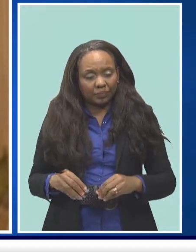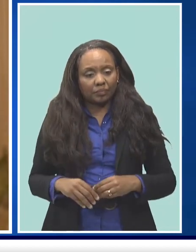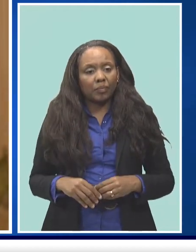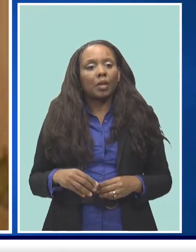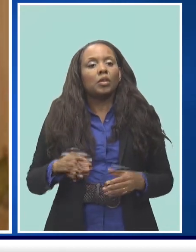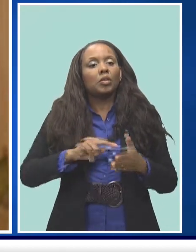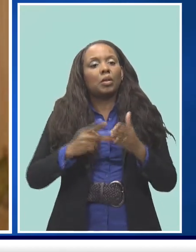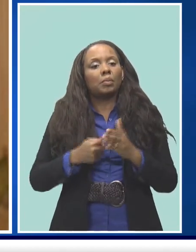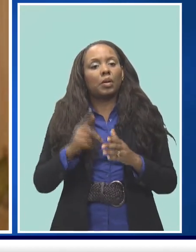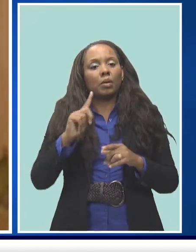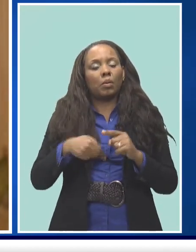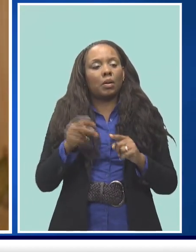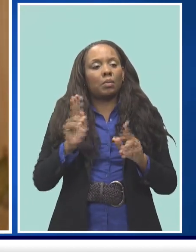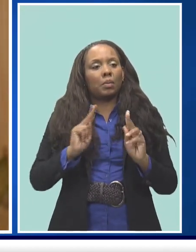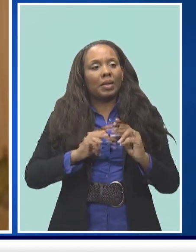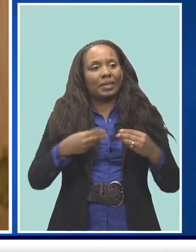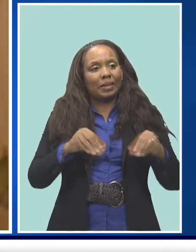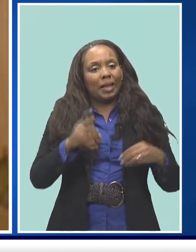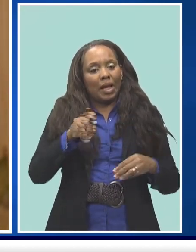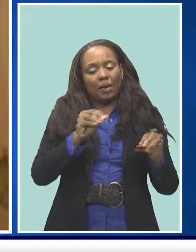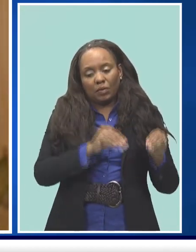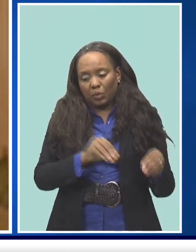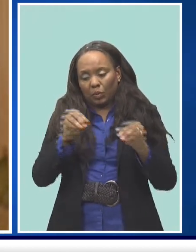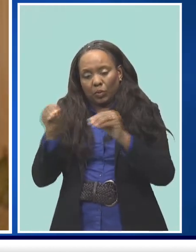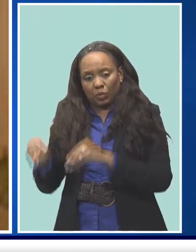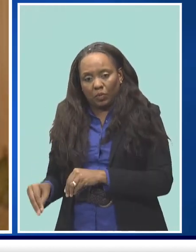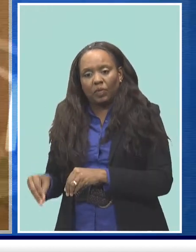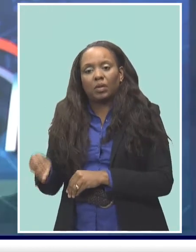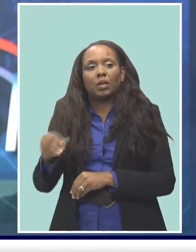or discomfort, we can mitigate the losses.